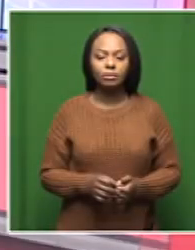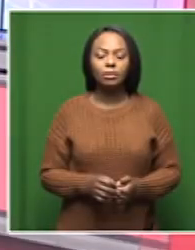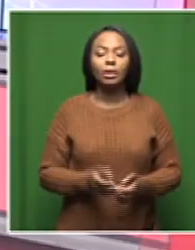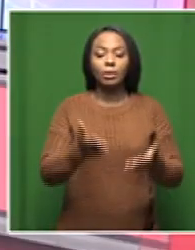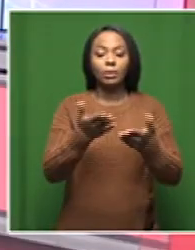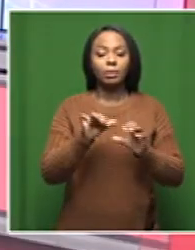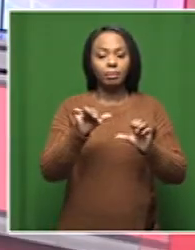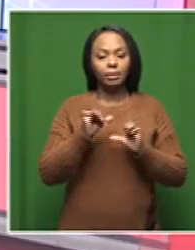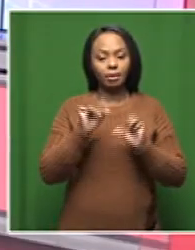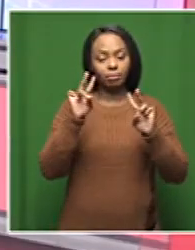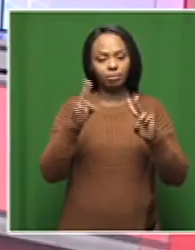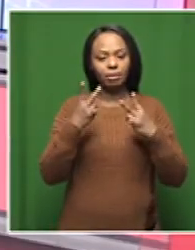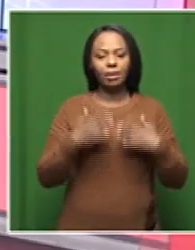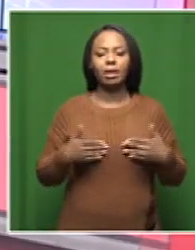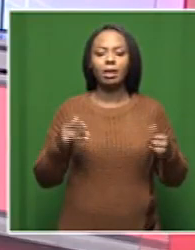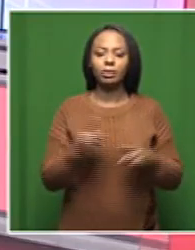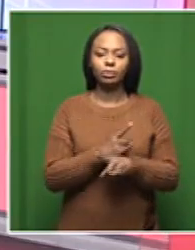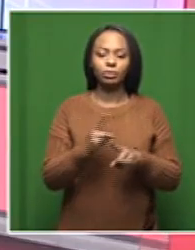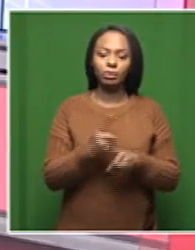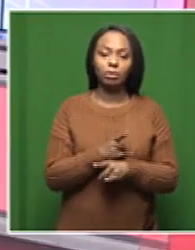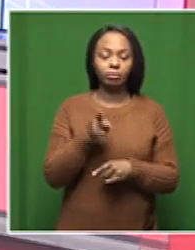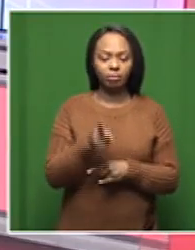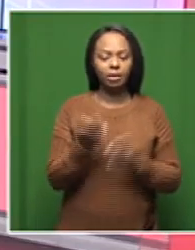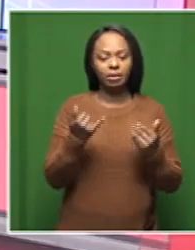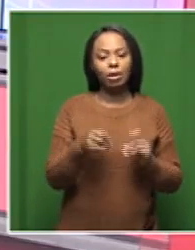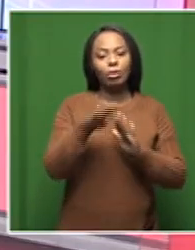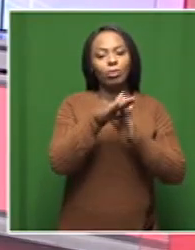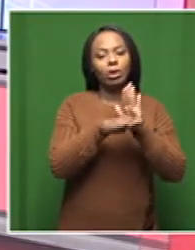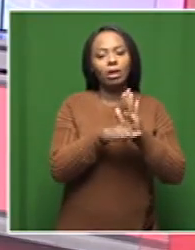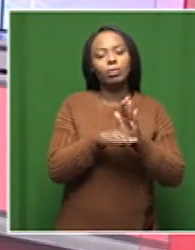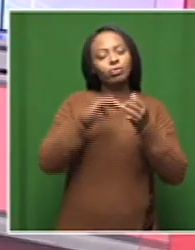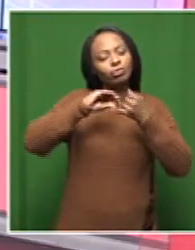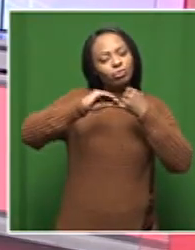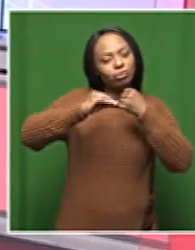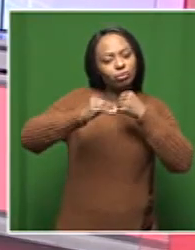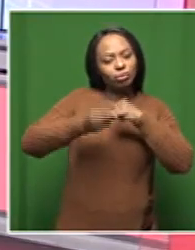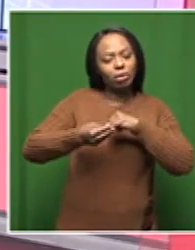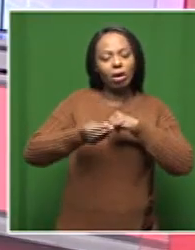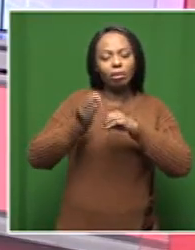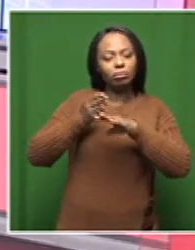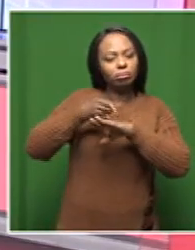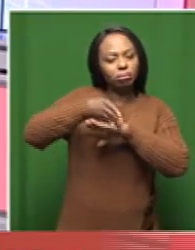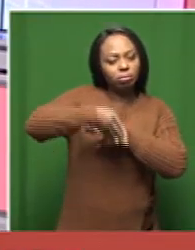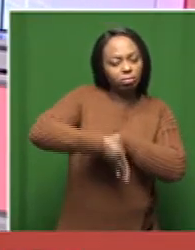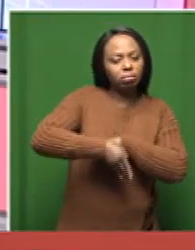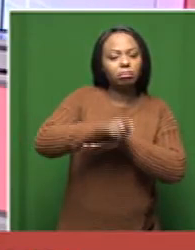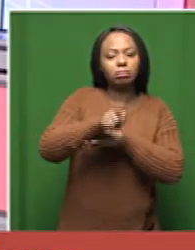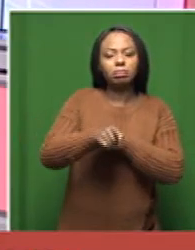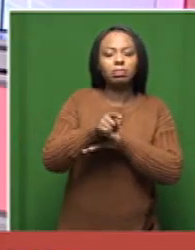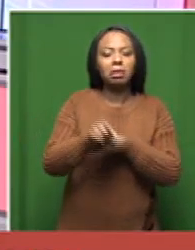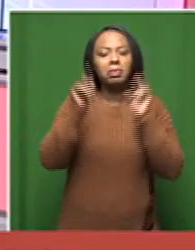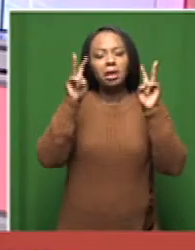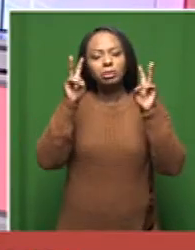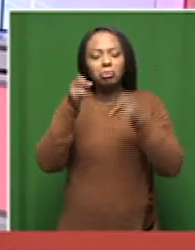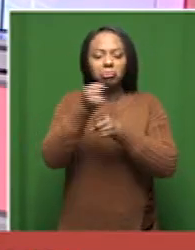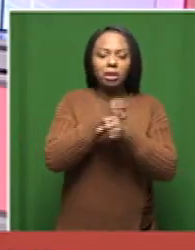Welcome back. You're still watching Health Talk, and this is the part of the program that we try to debunk some of the issues that you have, myths and so on and